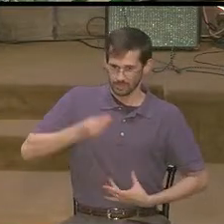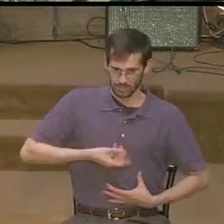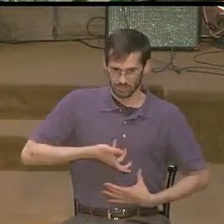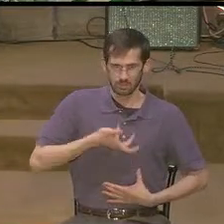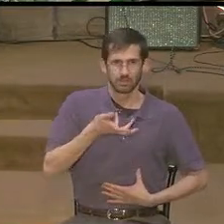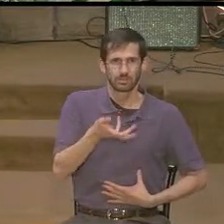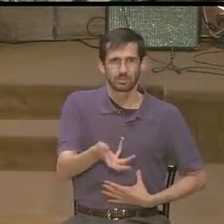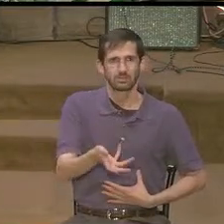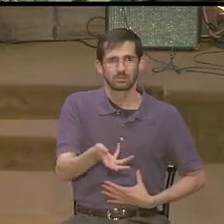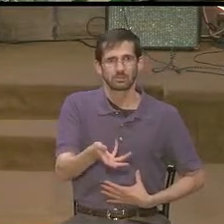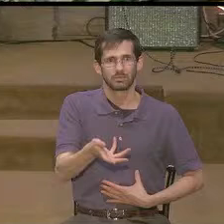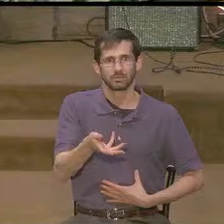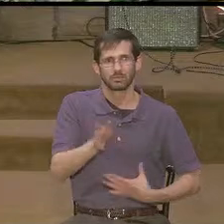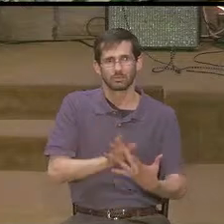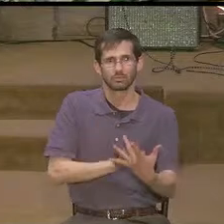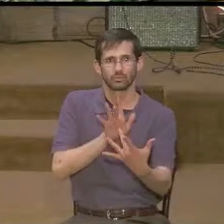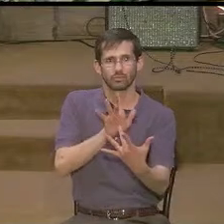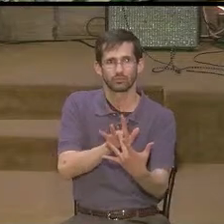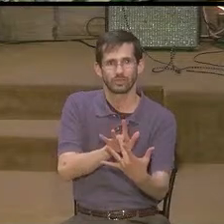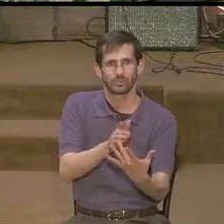speak to you.